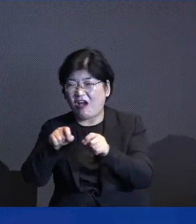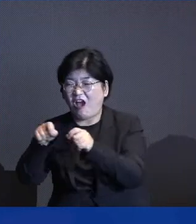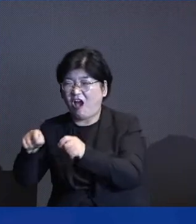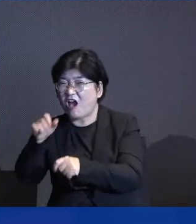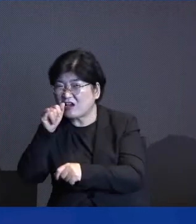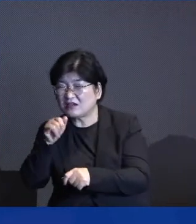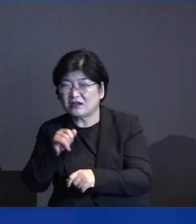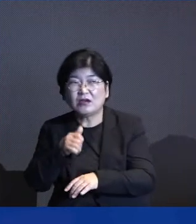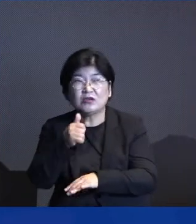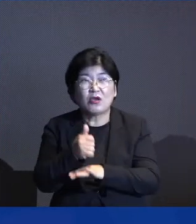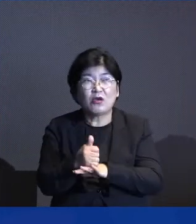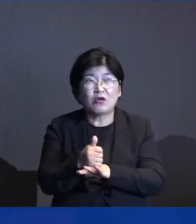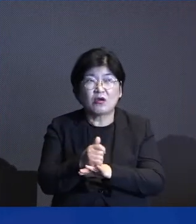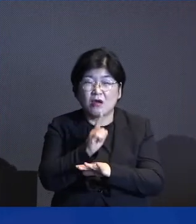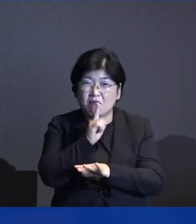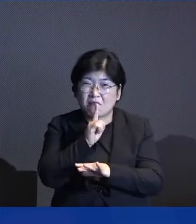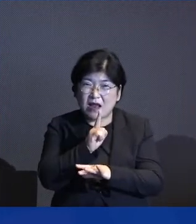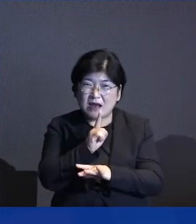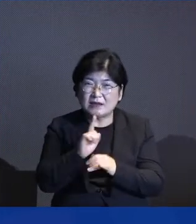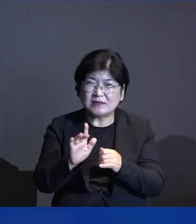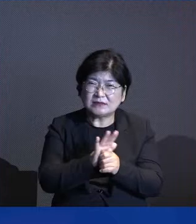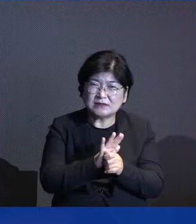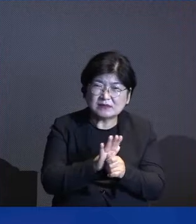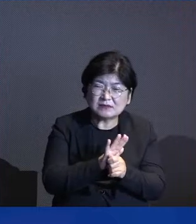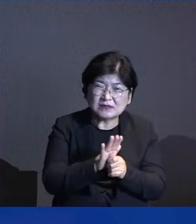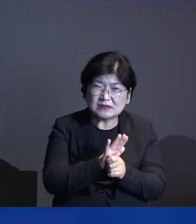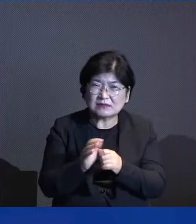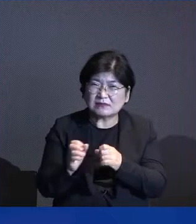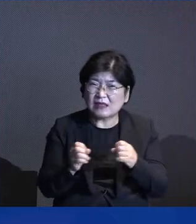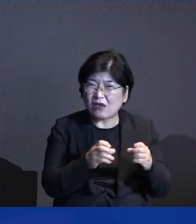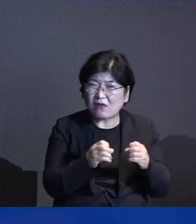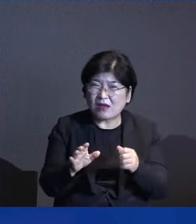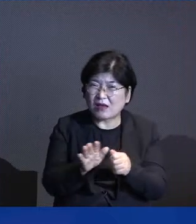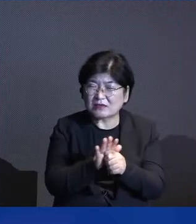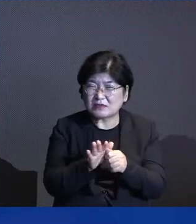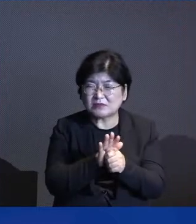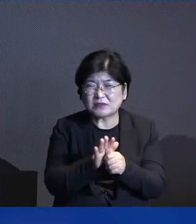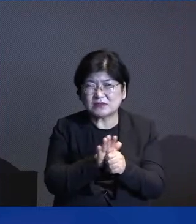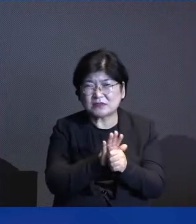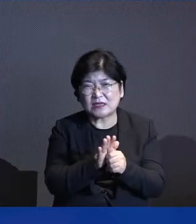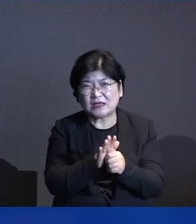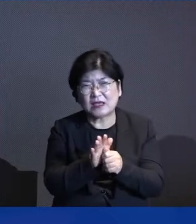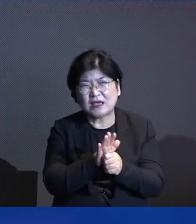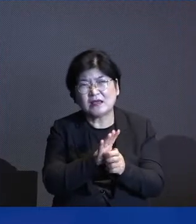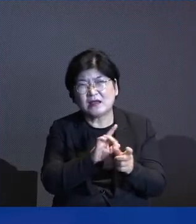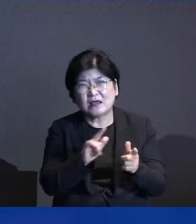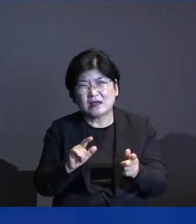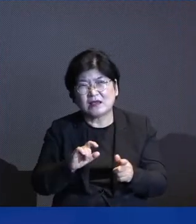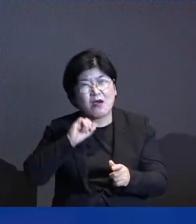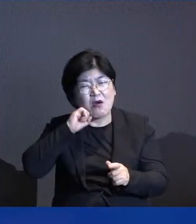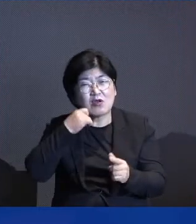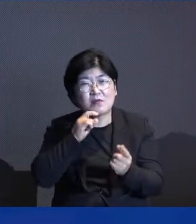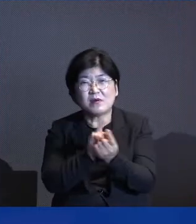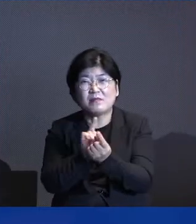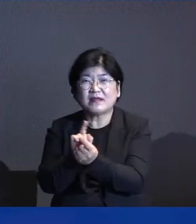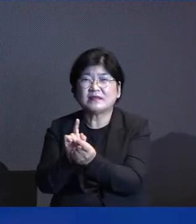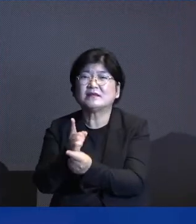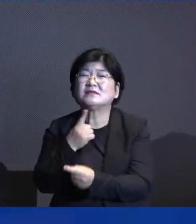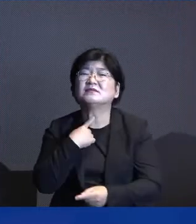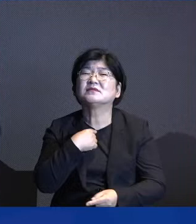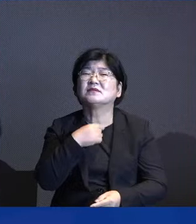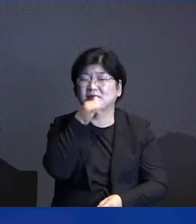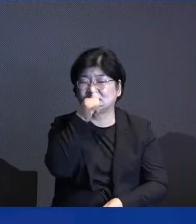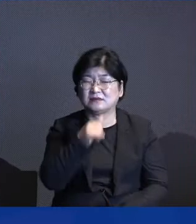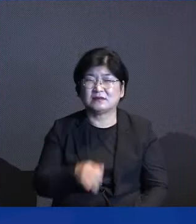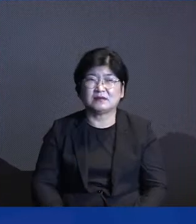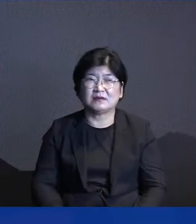program, but people still provided services by phone, and they delivered meals and